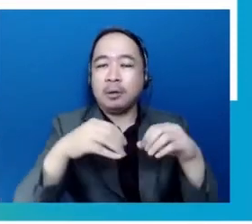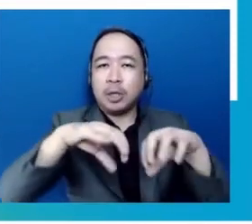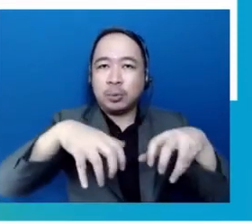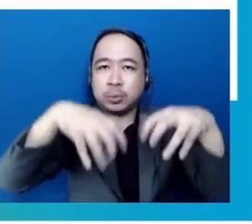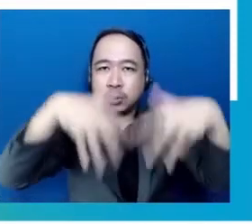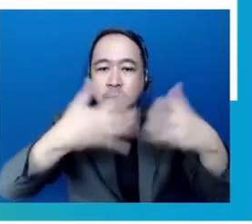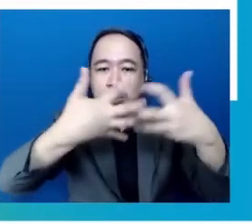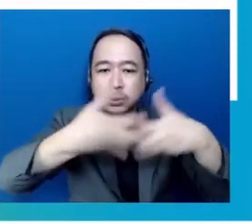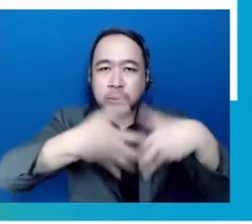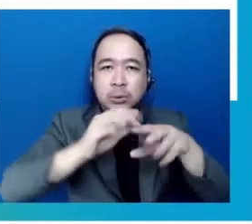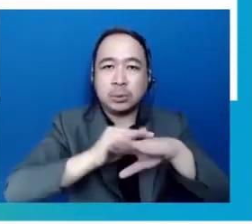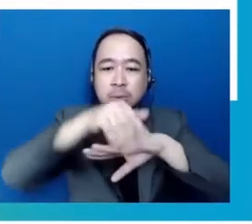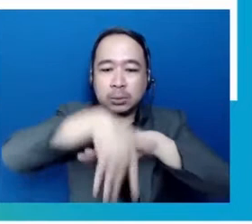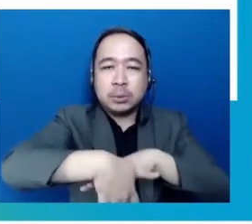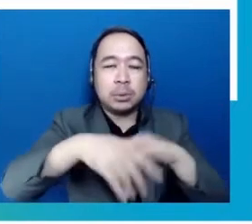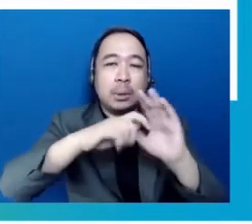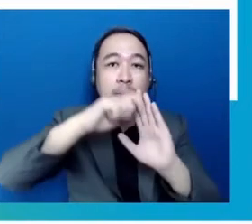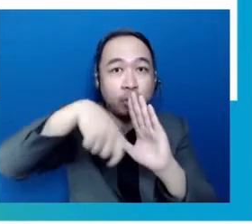complex projects, we often include